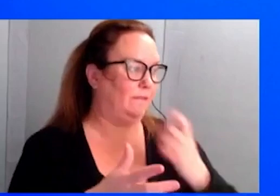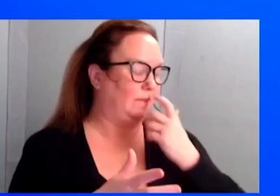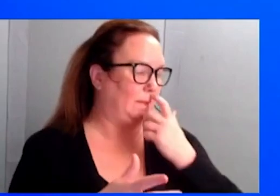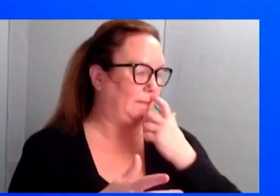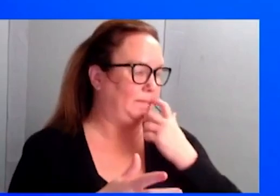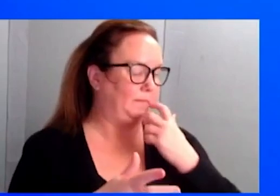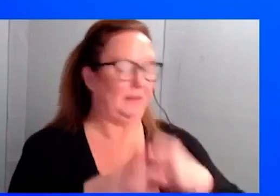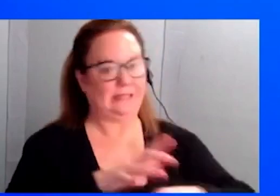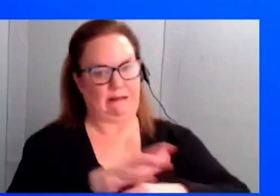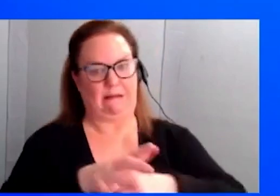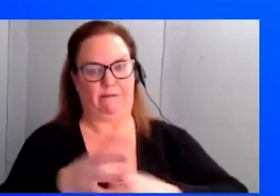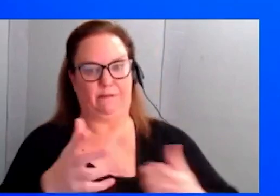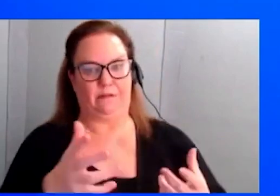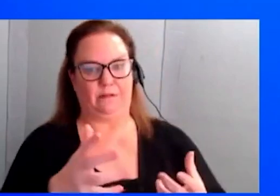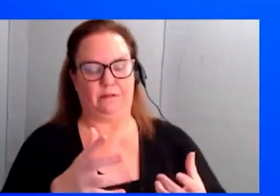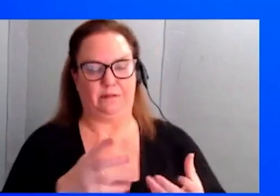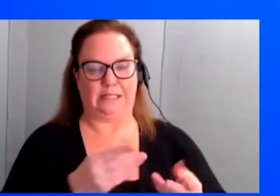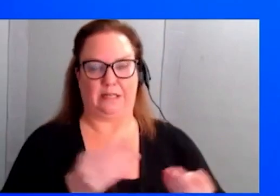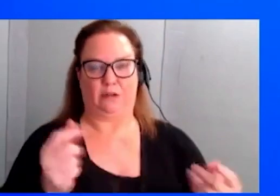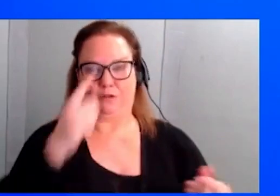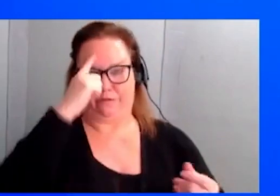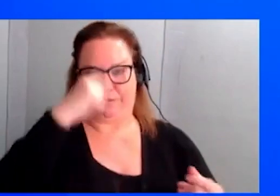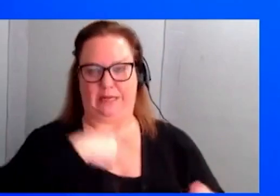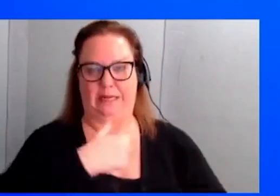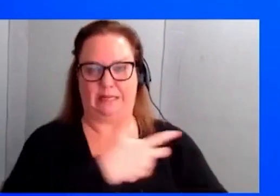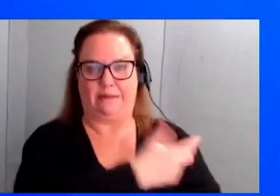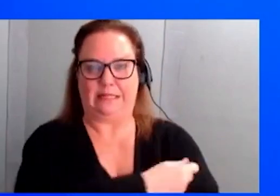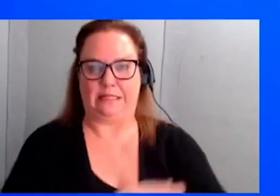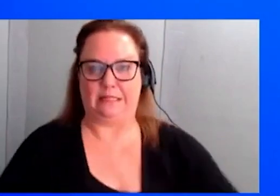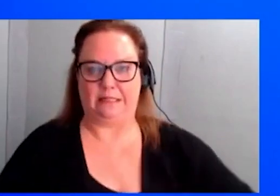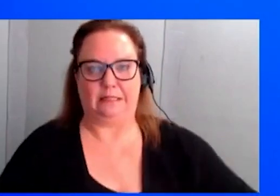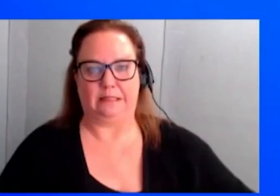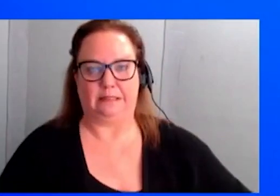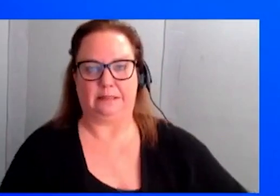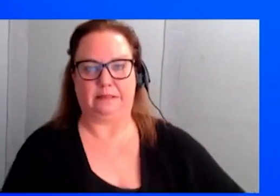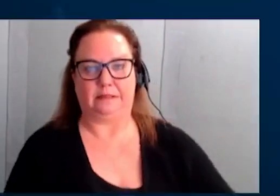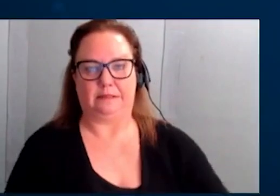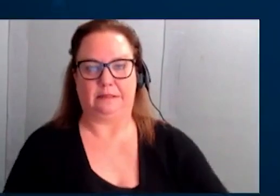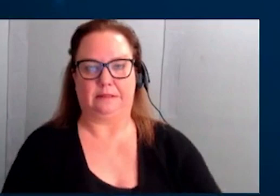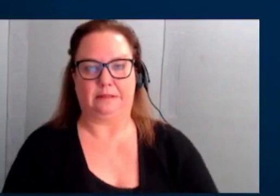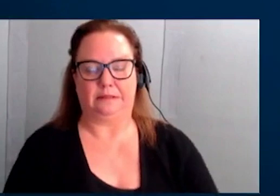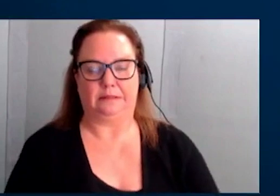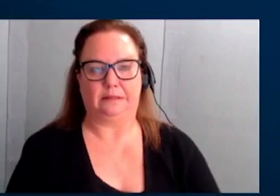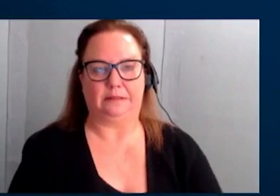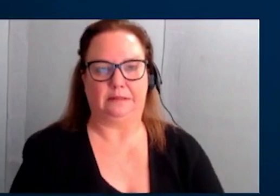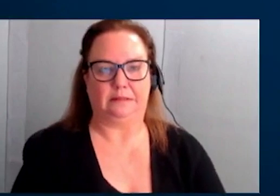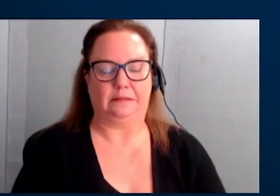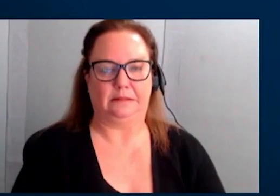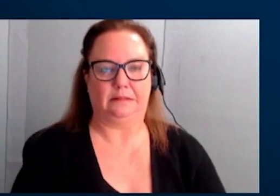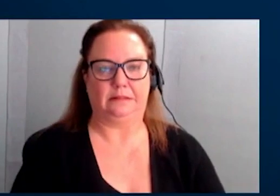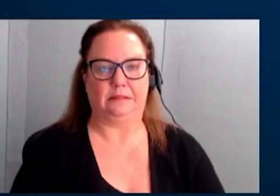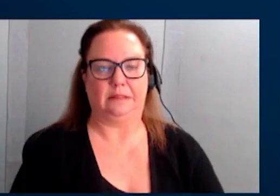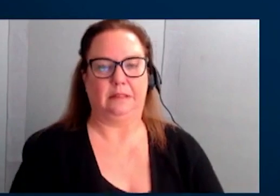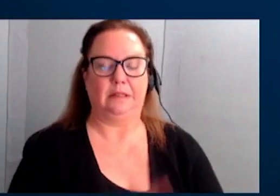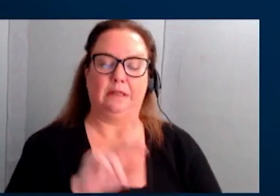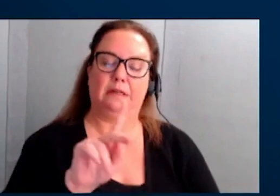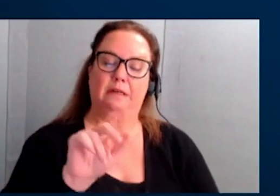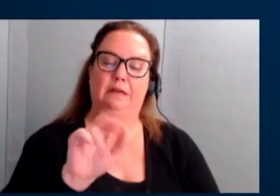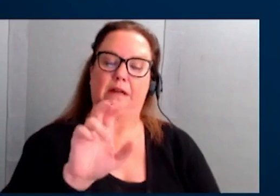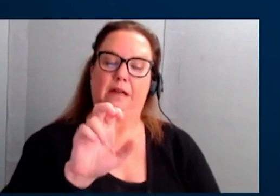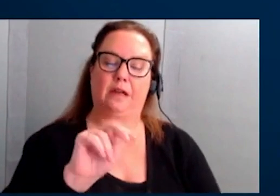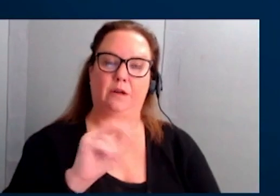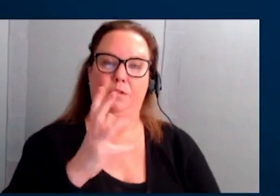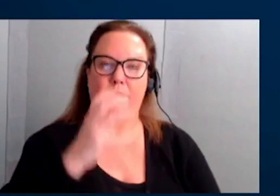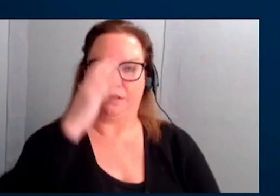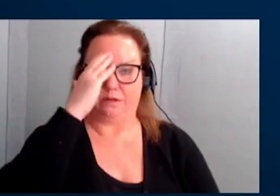a solution for me to get the vaccine. Makes sense. Karen wants to know, and Dr.